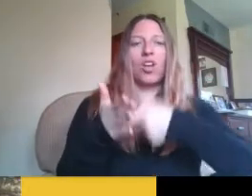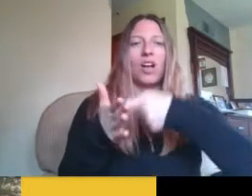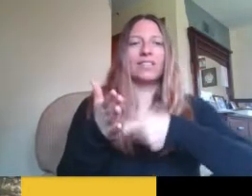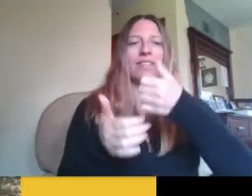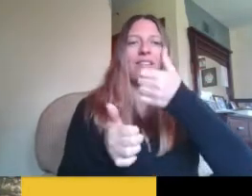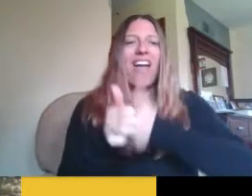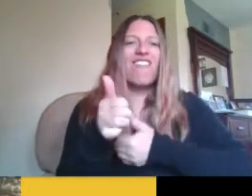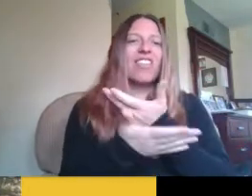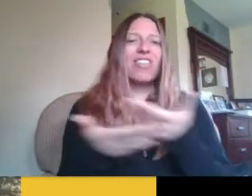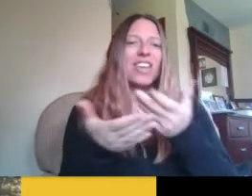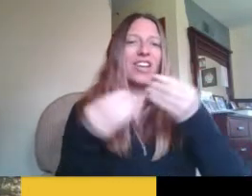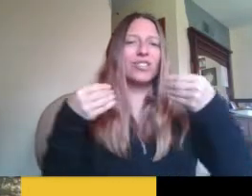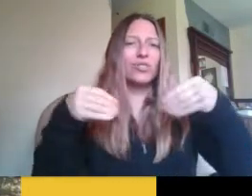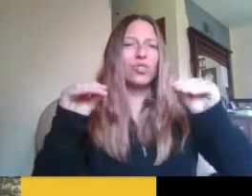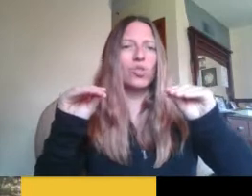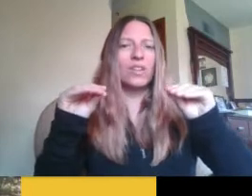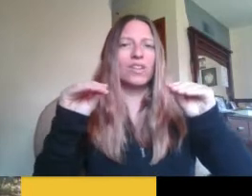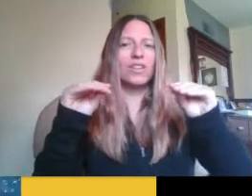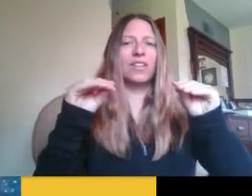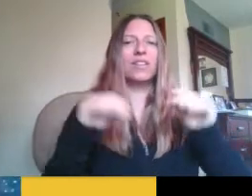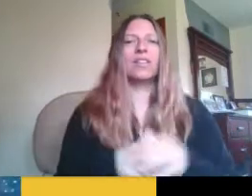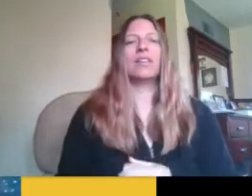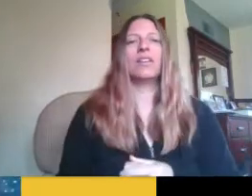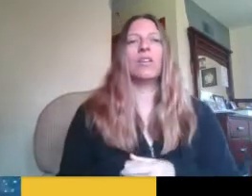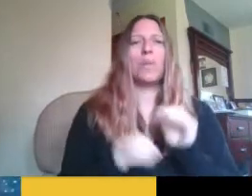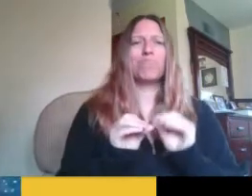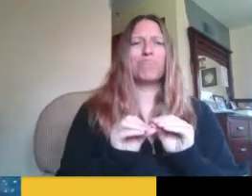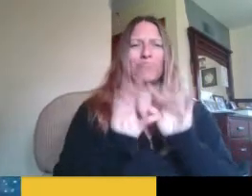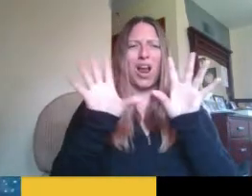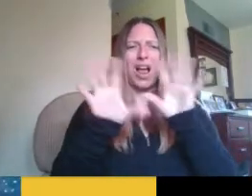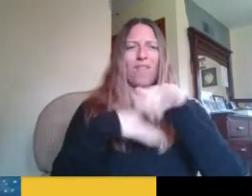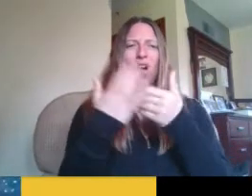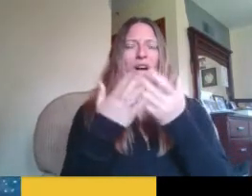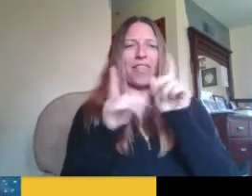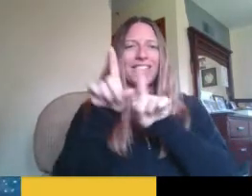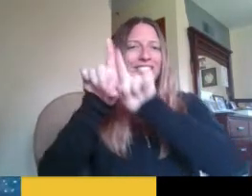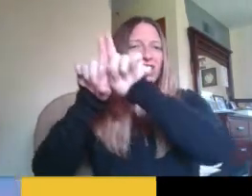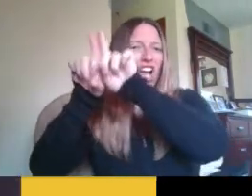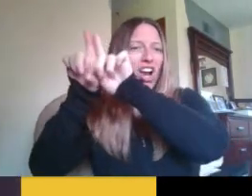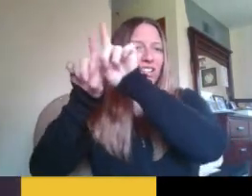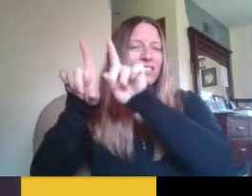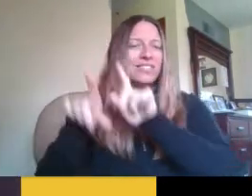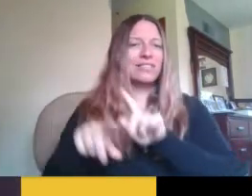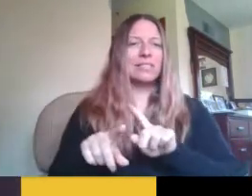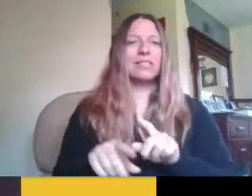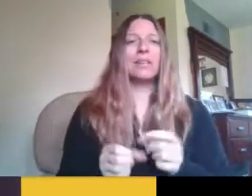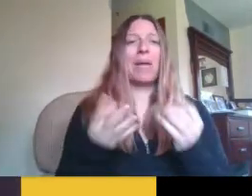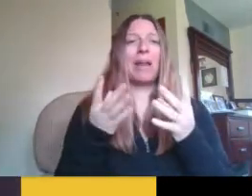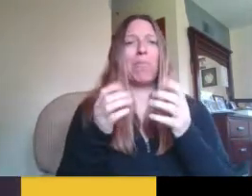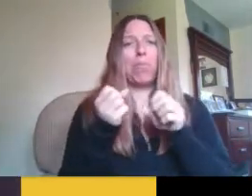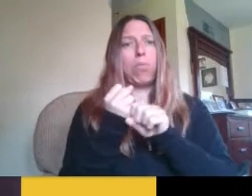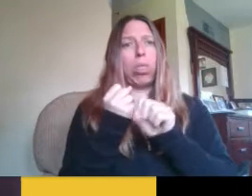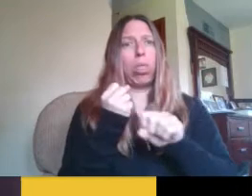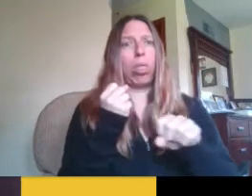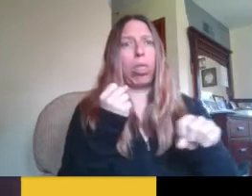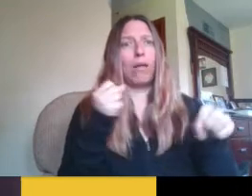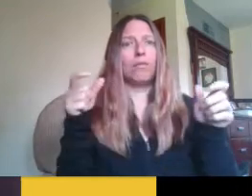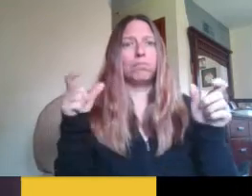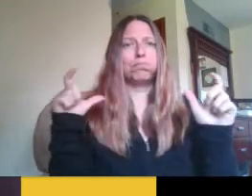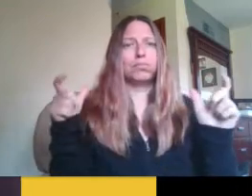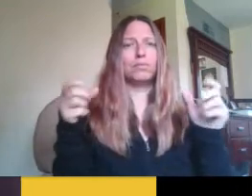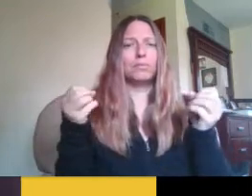the top speed of every land mammal, or the brightness of all the stars in our galaxy. Those data sets would contain a lot of